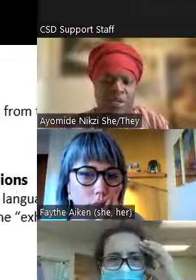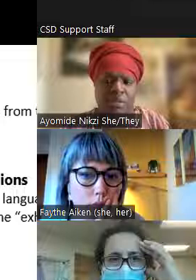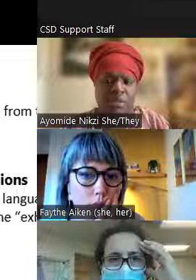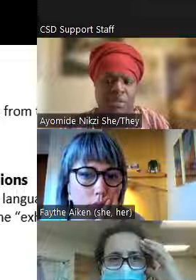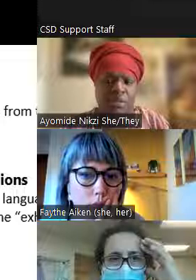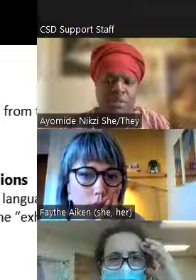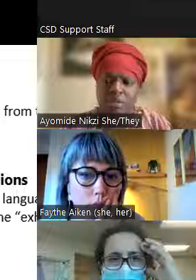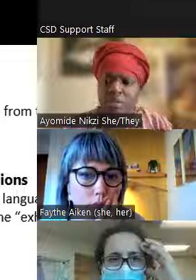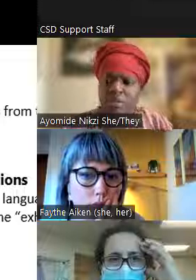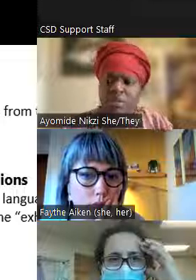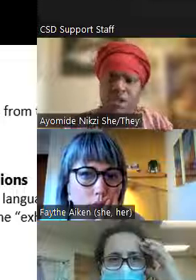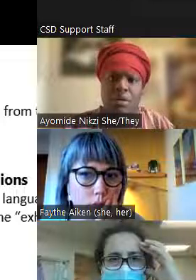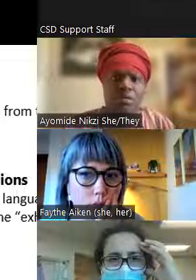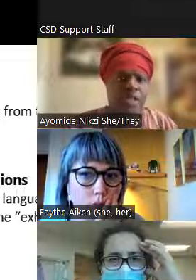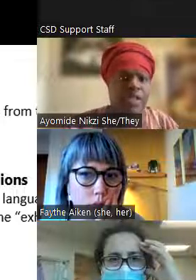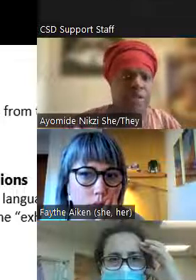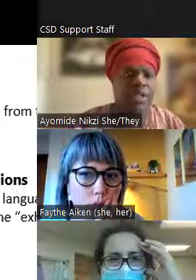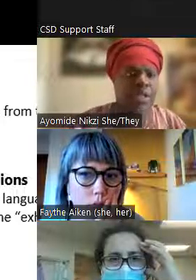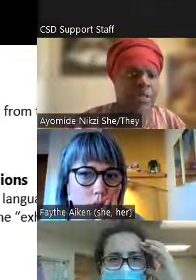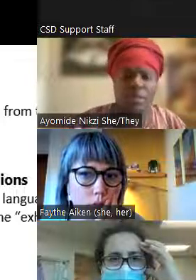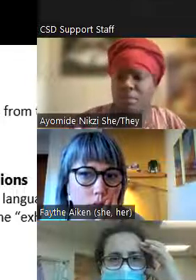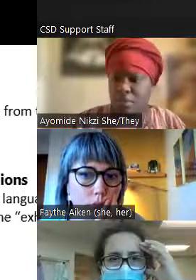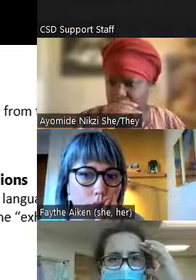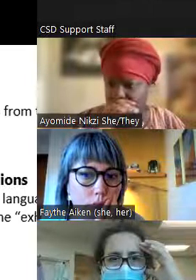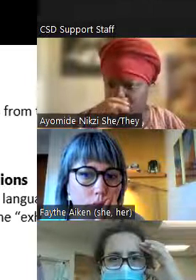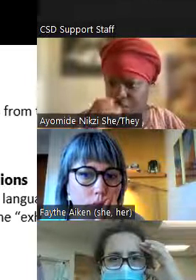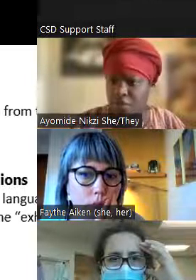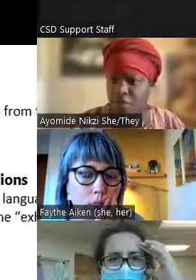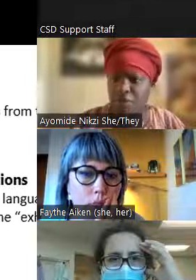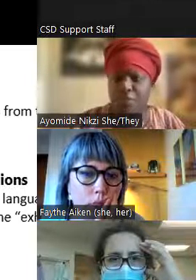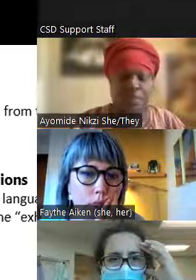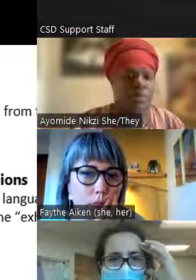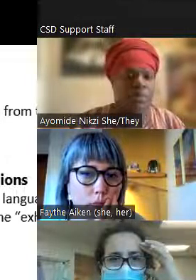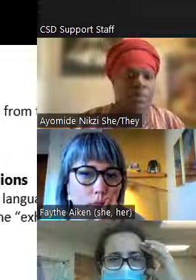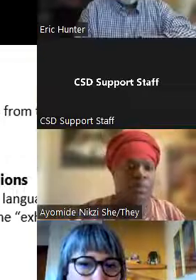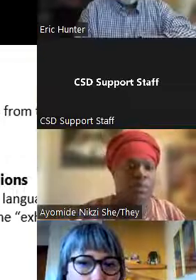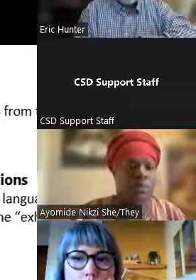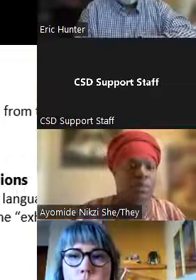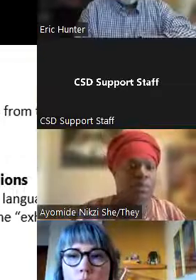Anything else? Is that all? I think that was it. So,